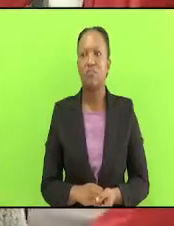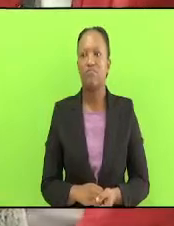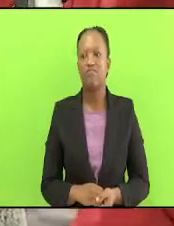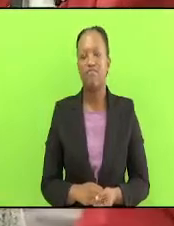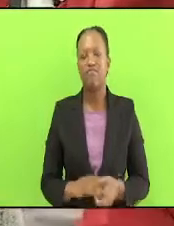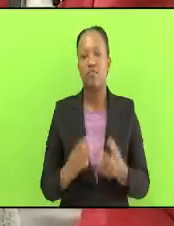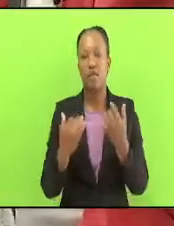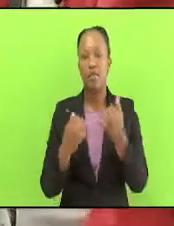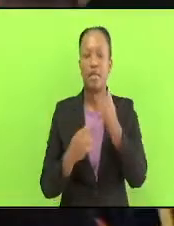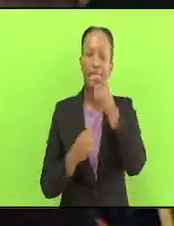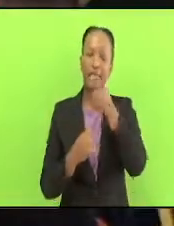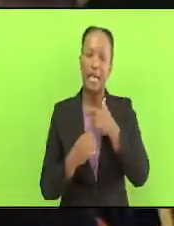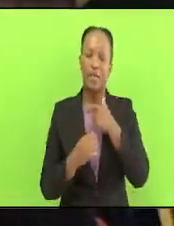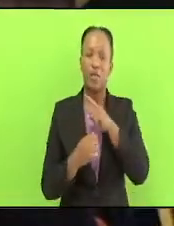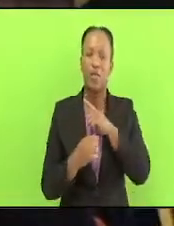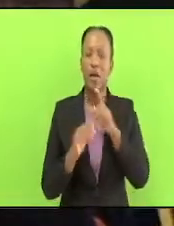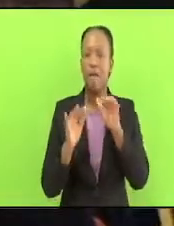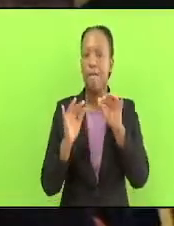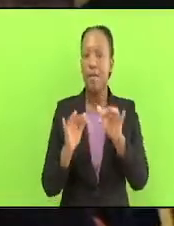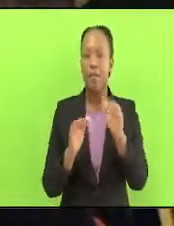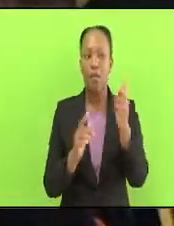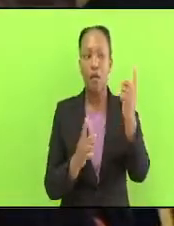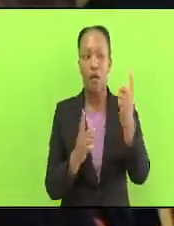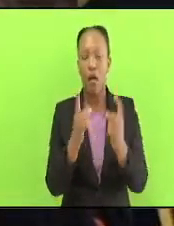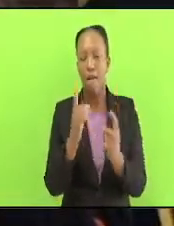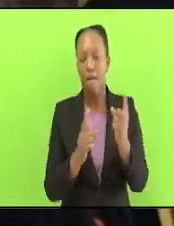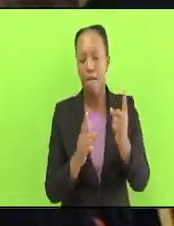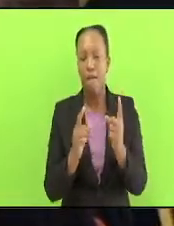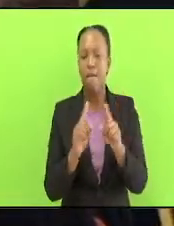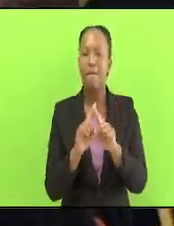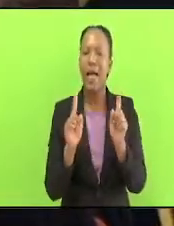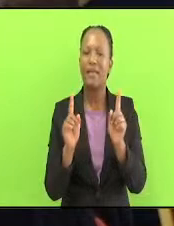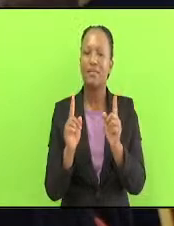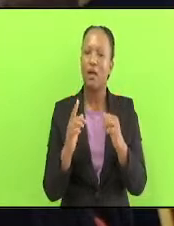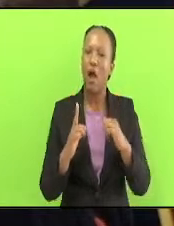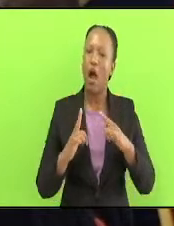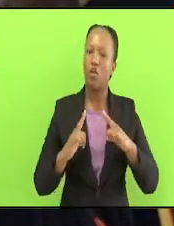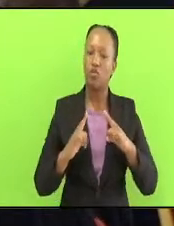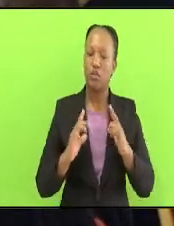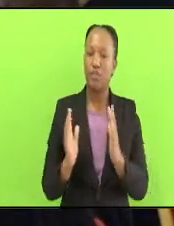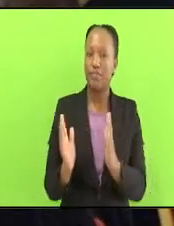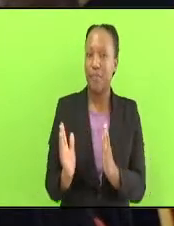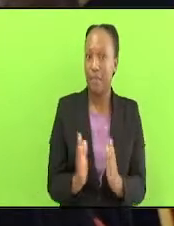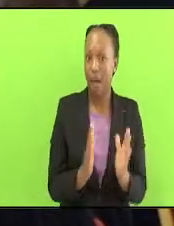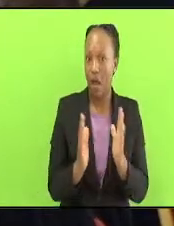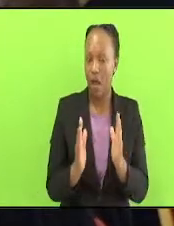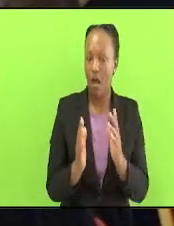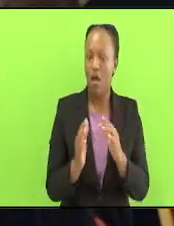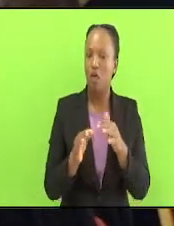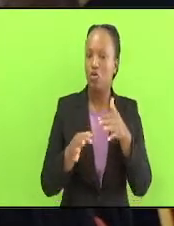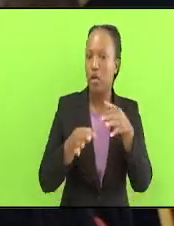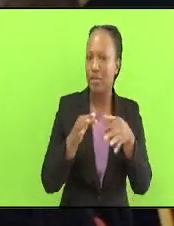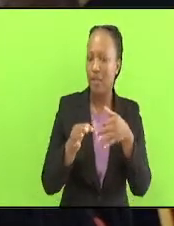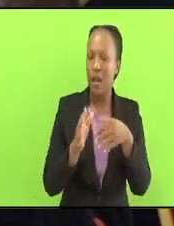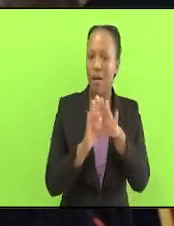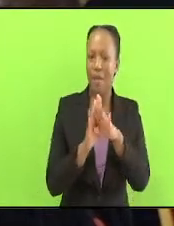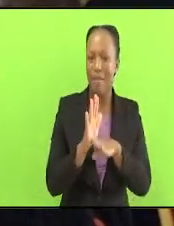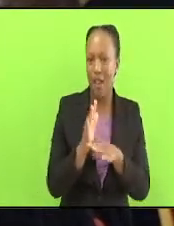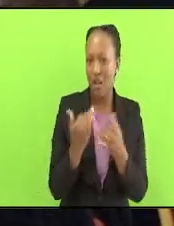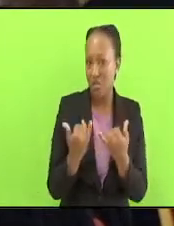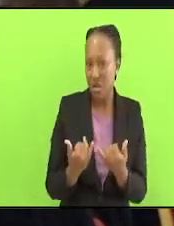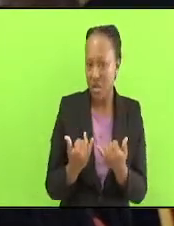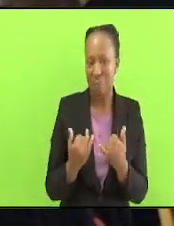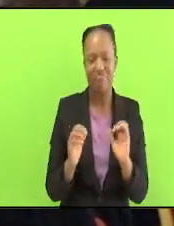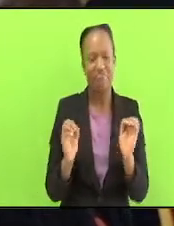said here is that people came here not prepared to come and speak about the bill that is under discussion right